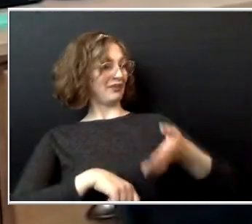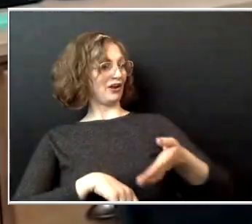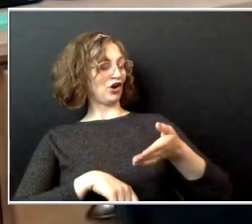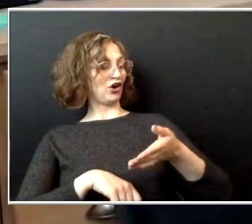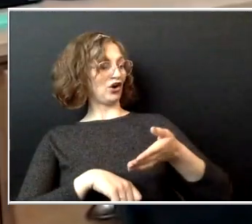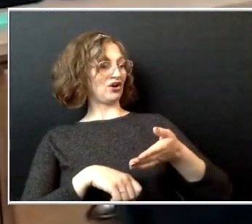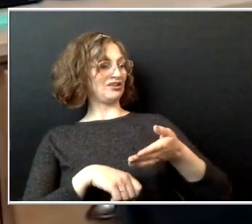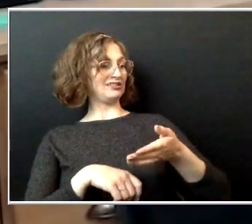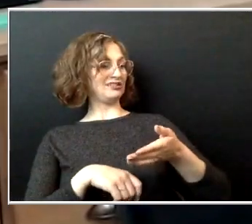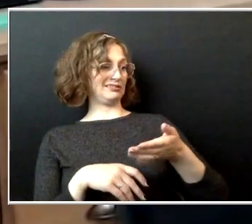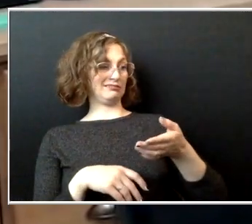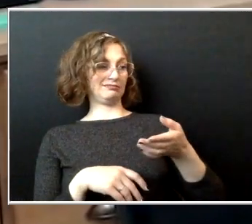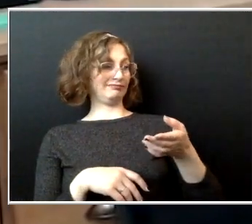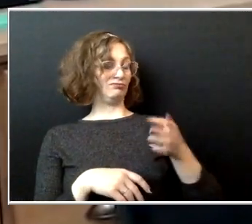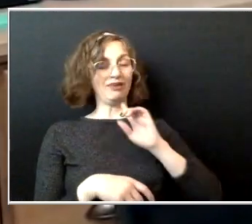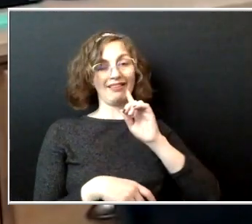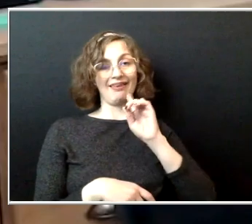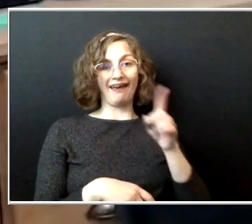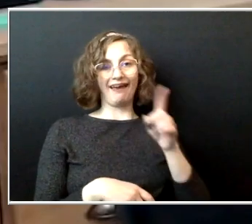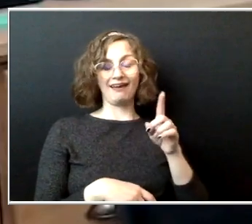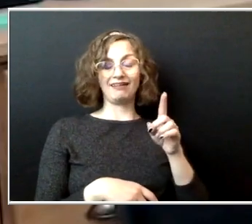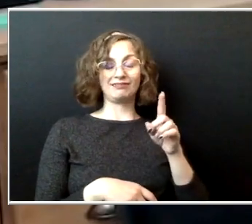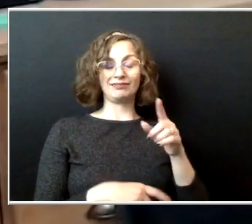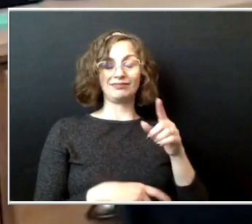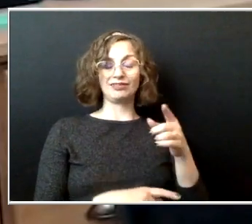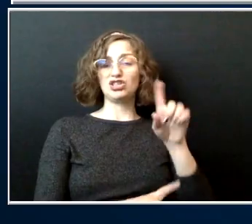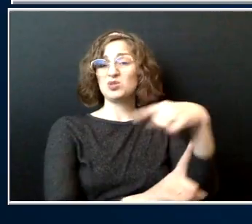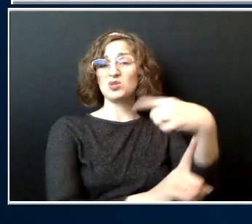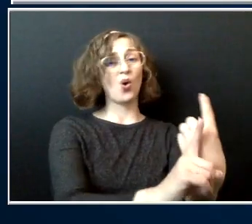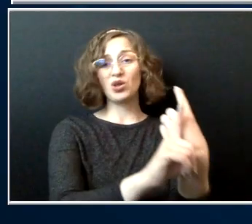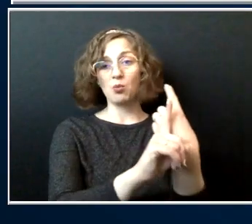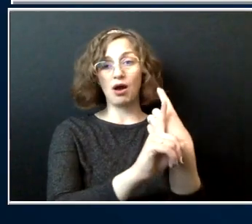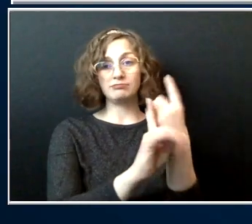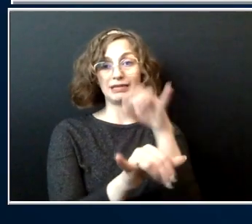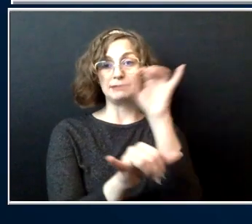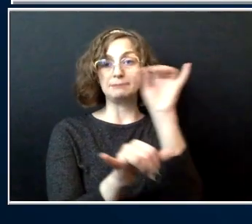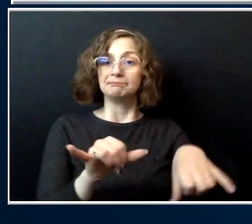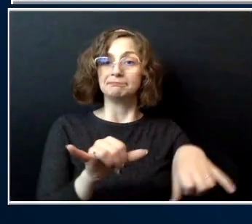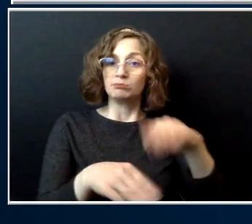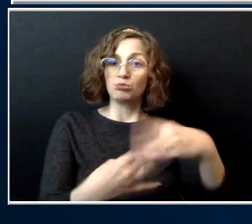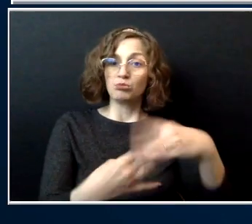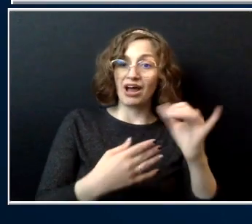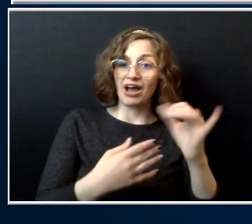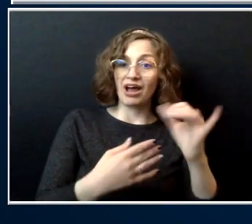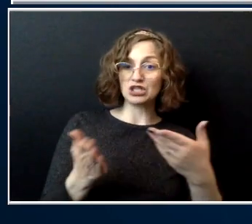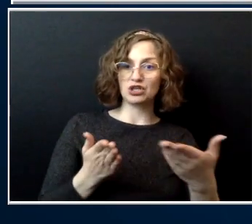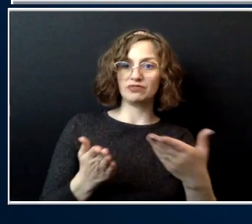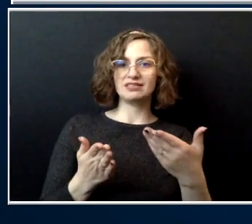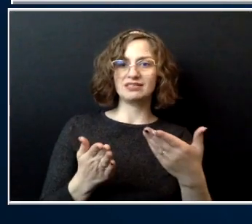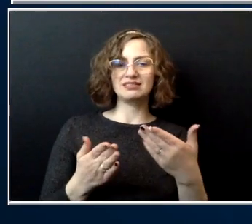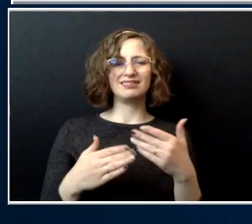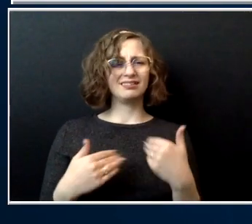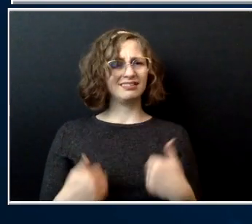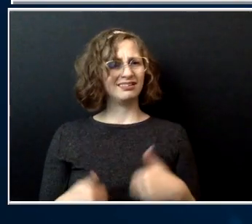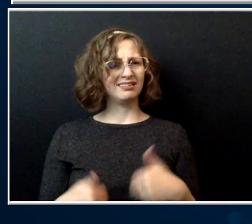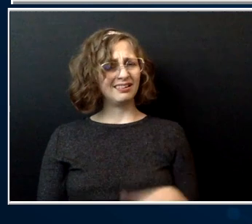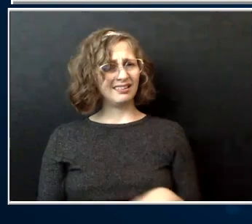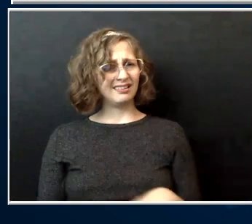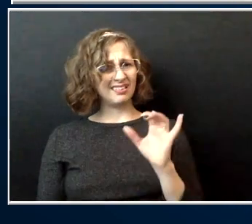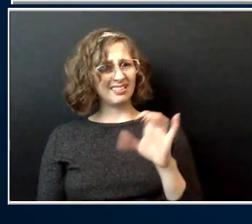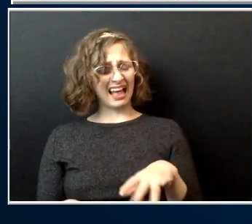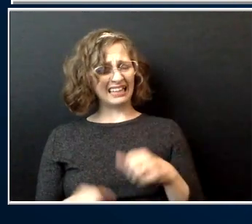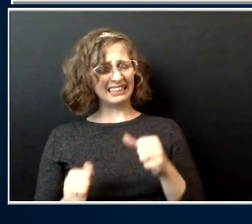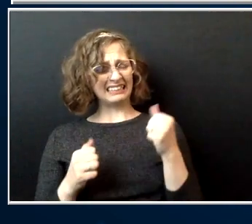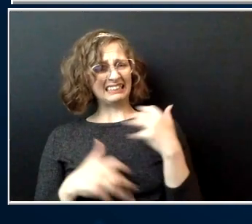techs, she was the only one providing that service. That's got to be really frightening. You really had to have a good community. Let's turn to